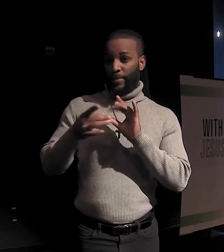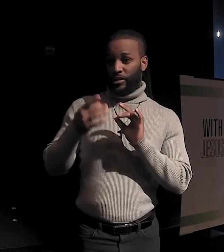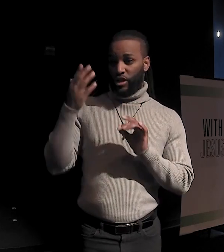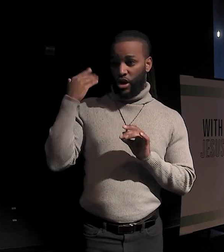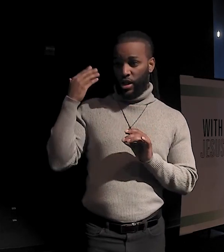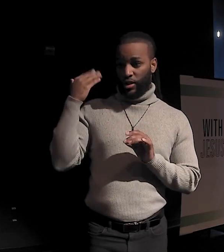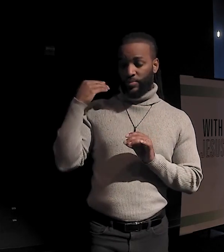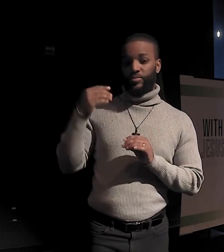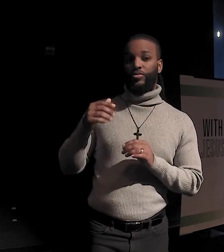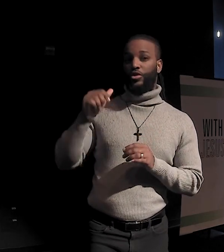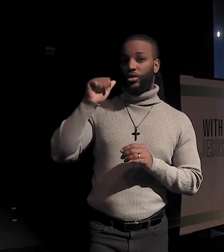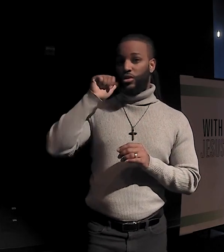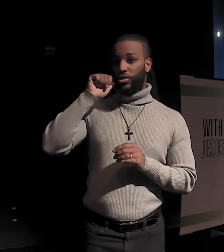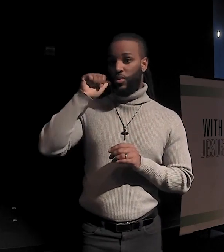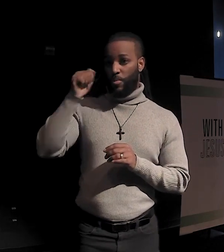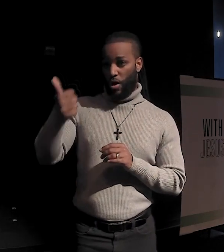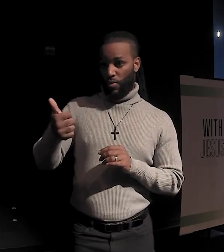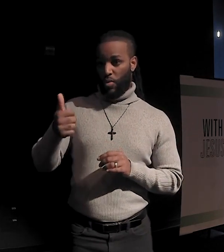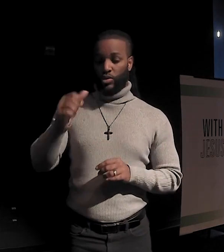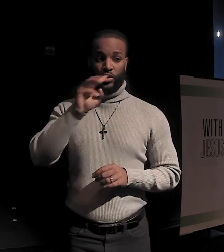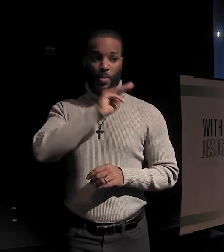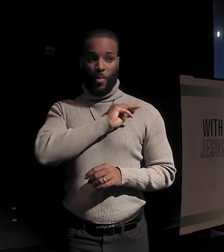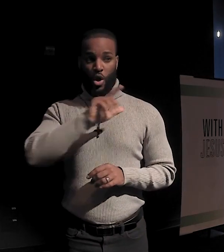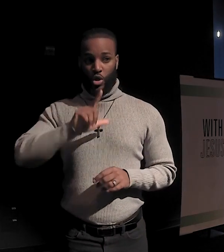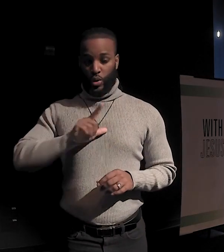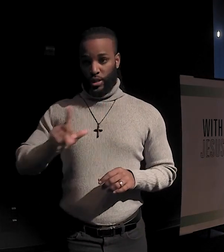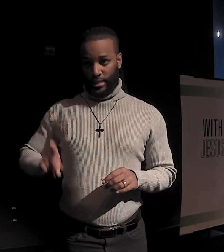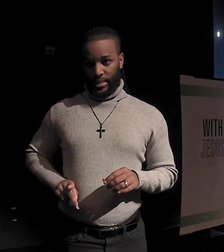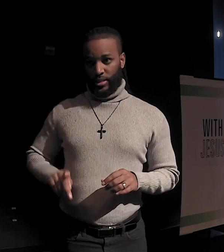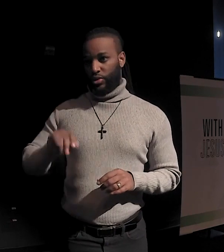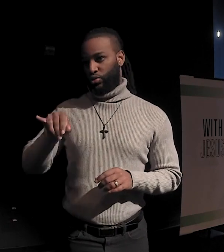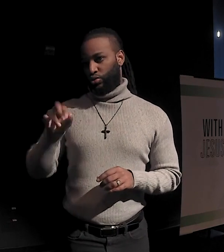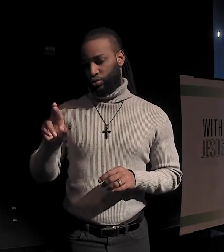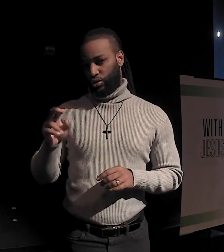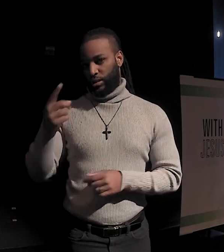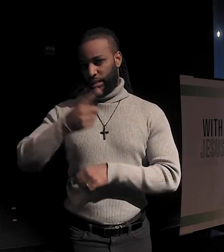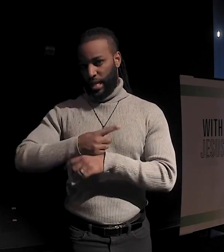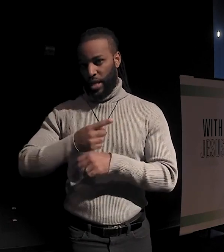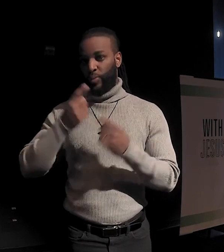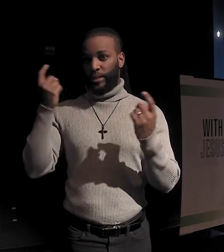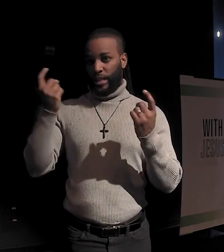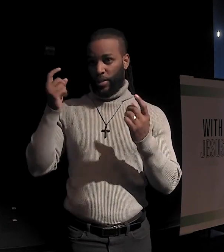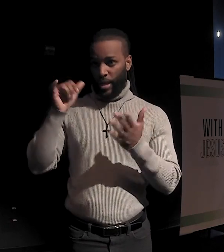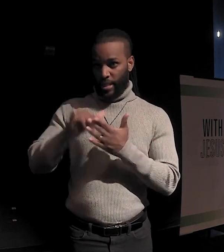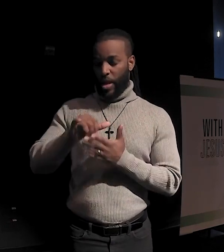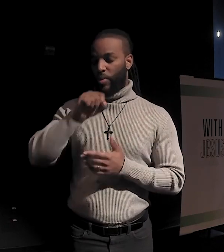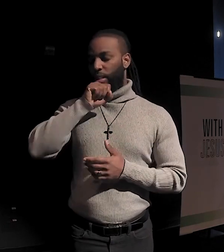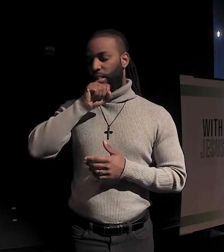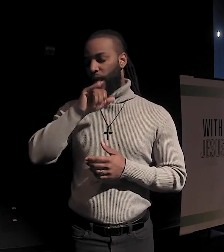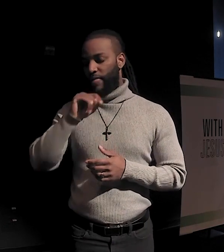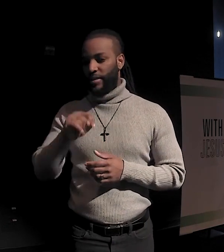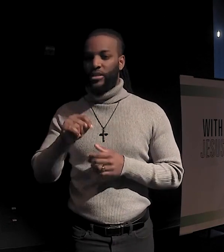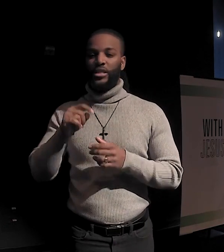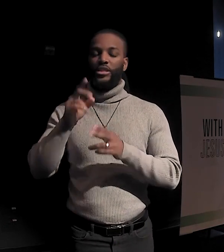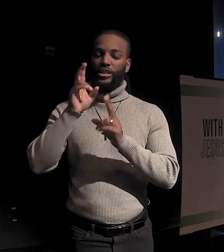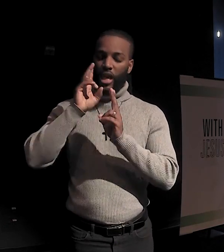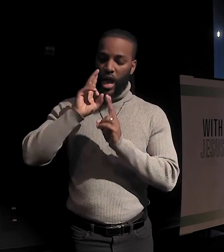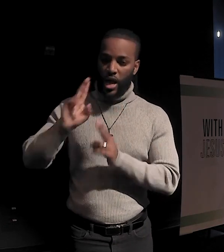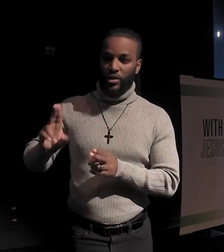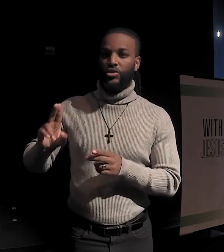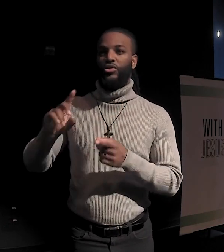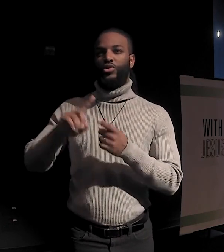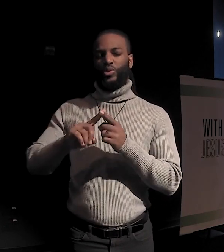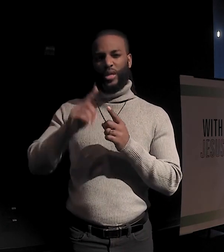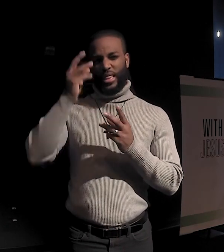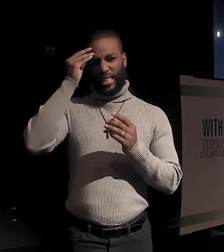earlier, tomorrow is Martin Luther King Jr. Day. We celebrate that. We love it. It's such an honor